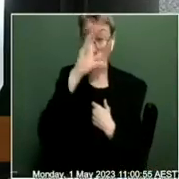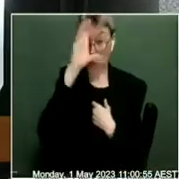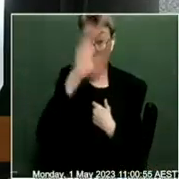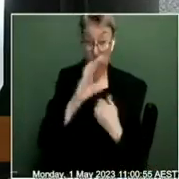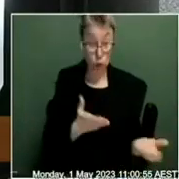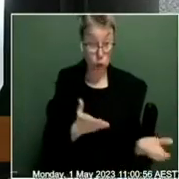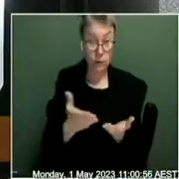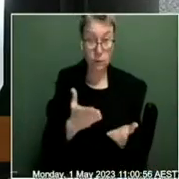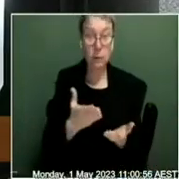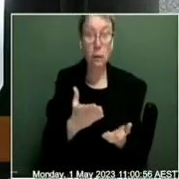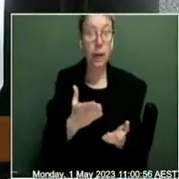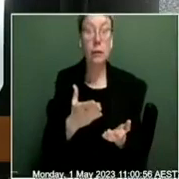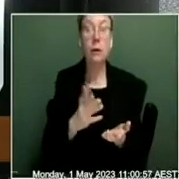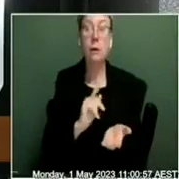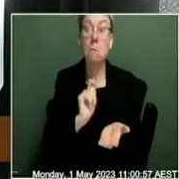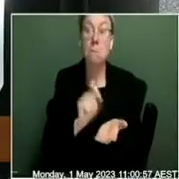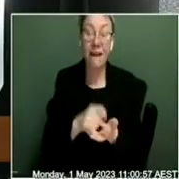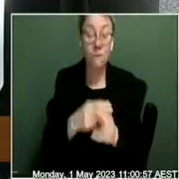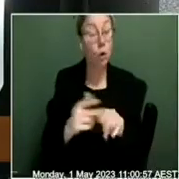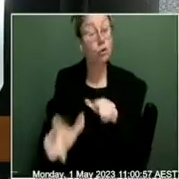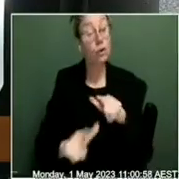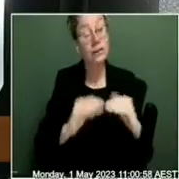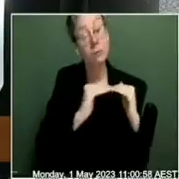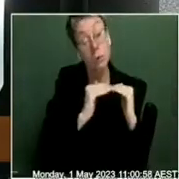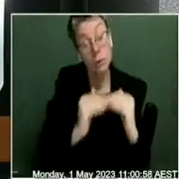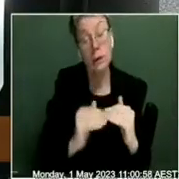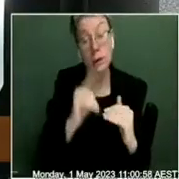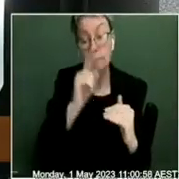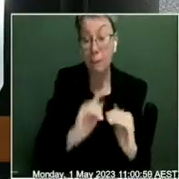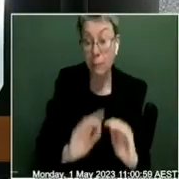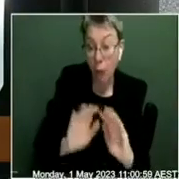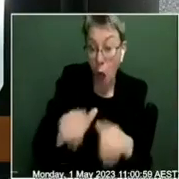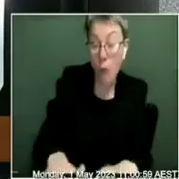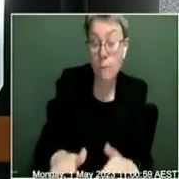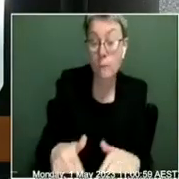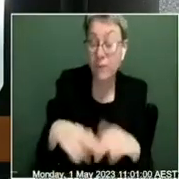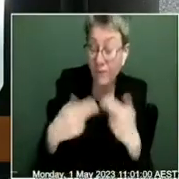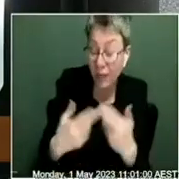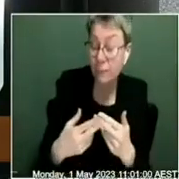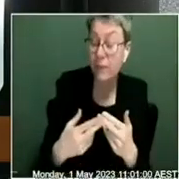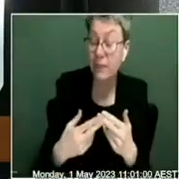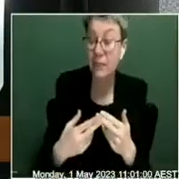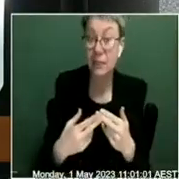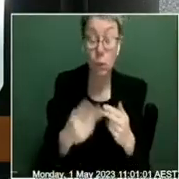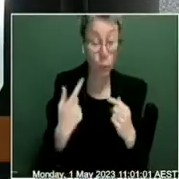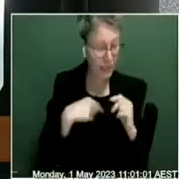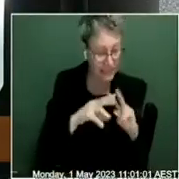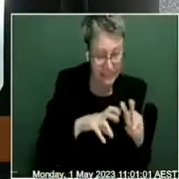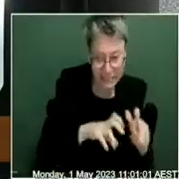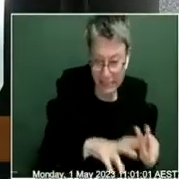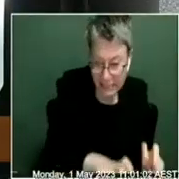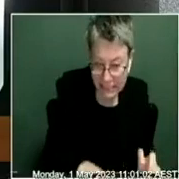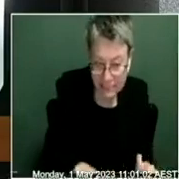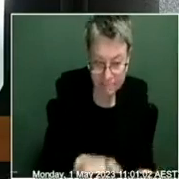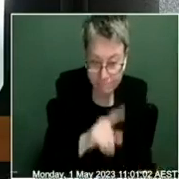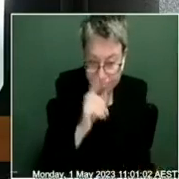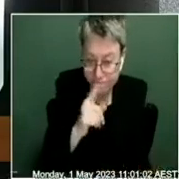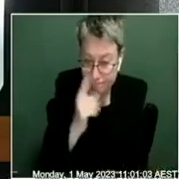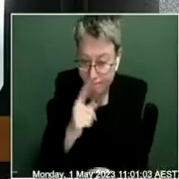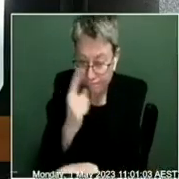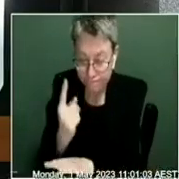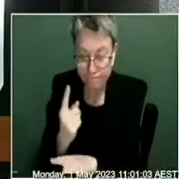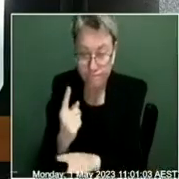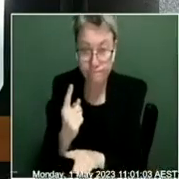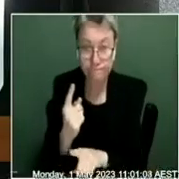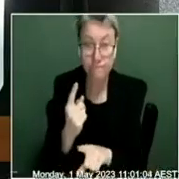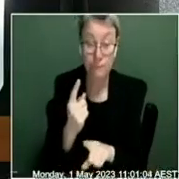wouldn't be viable without a really significant injection of funds, which would be disproportionate to the sort of issue that they would be trying to respond to, that very